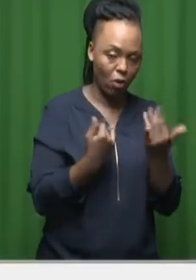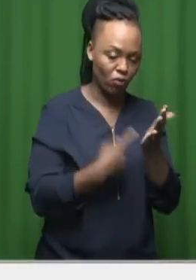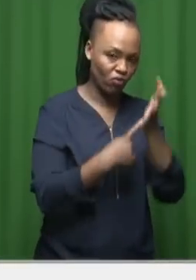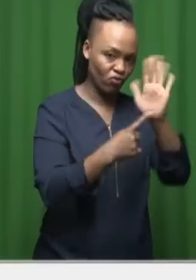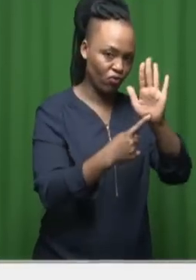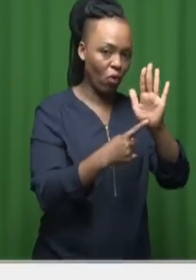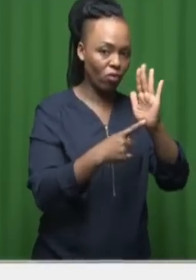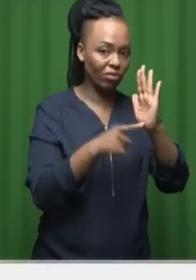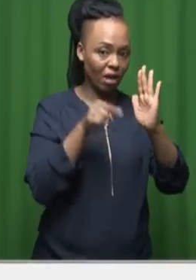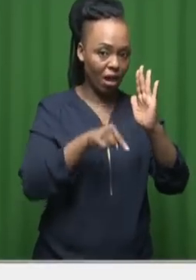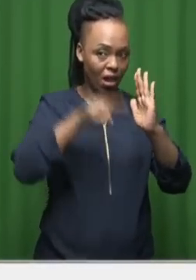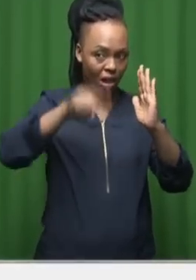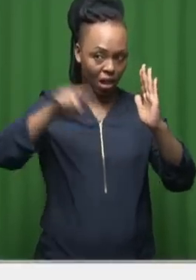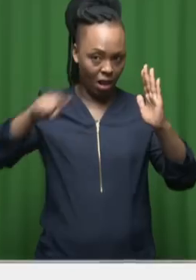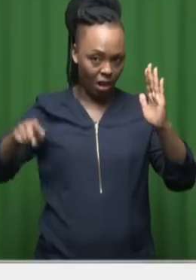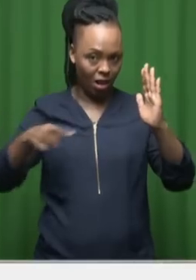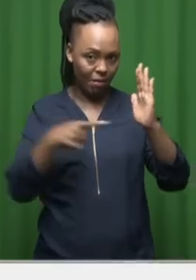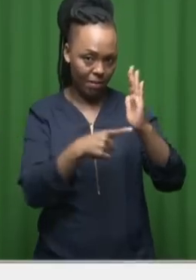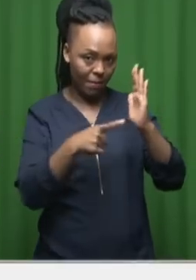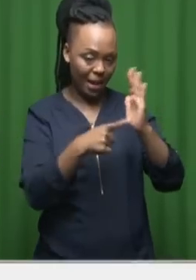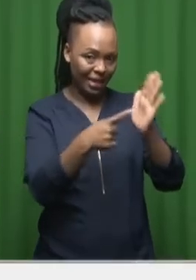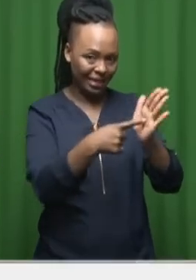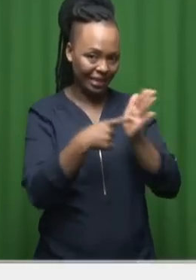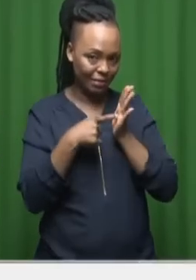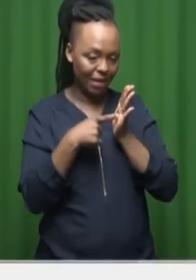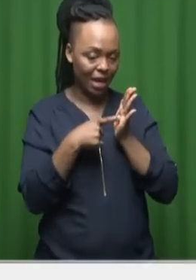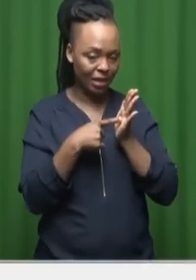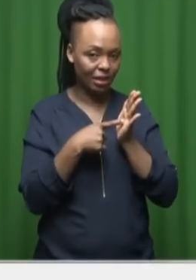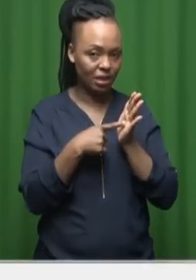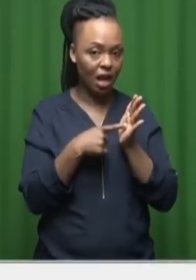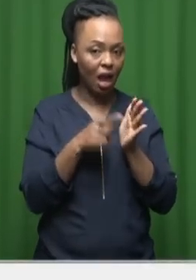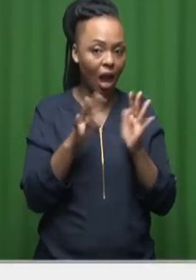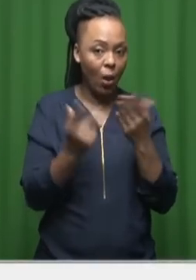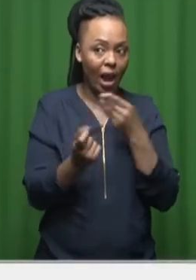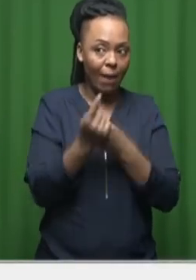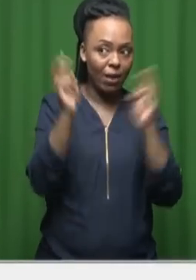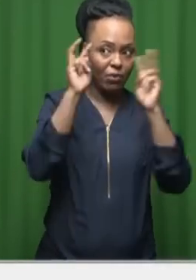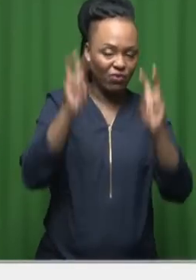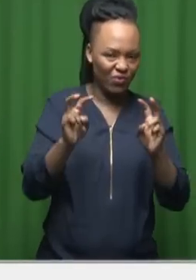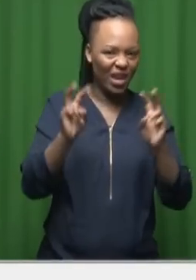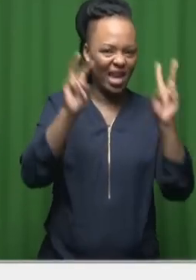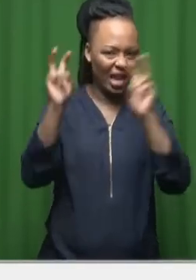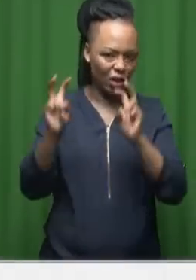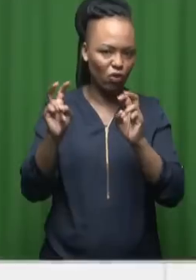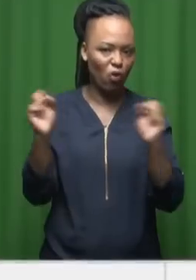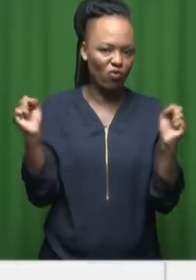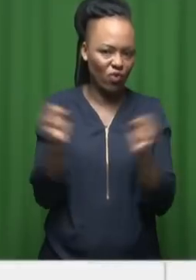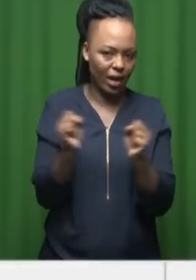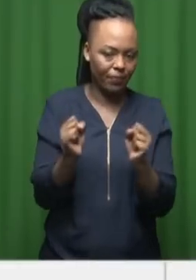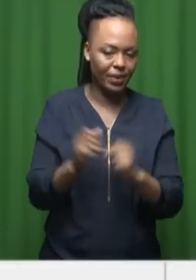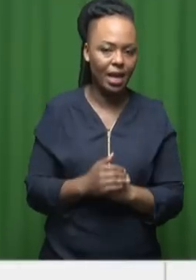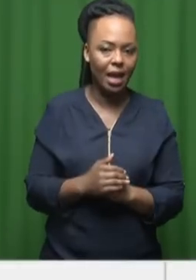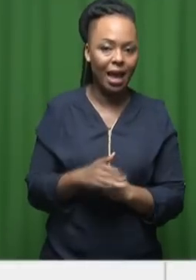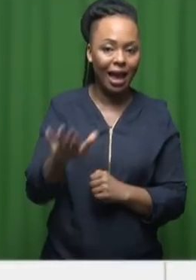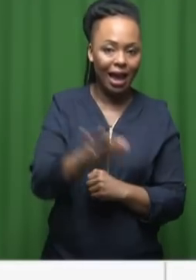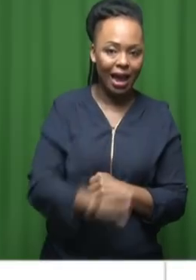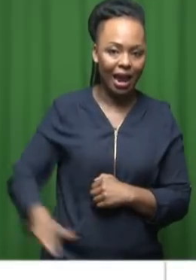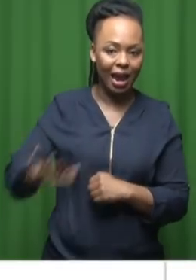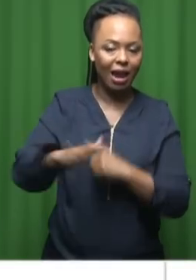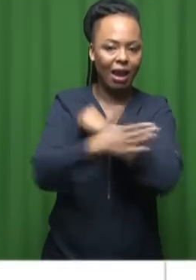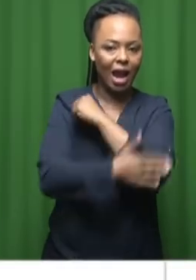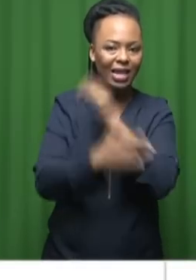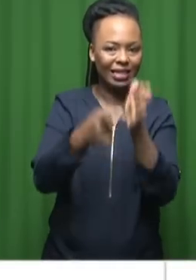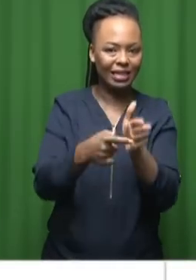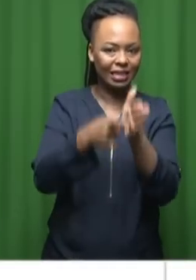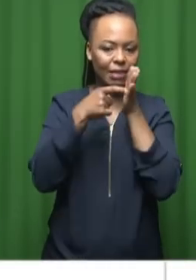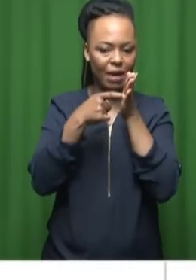is what our demand profile is likely to look like in winter. So this red line shows the whole country's demand, and you can see it goes